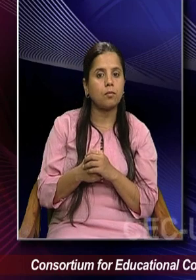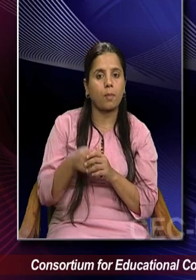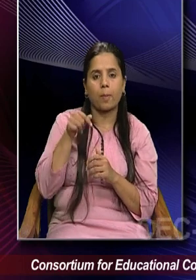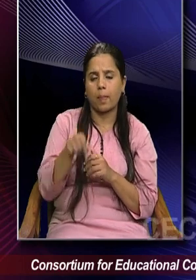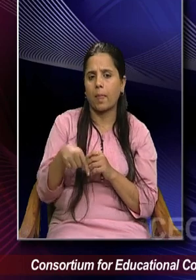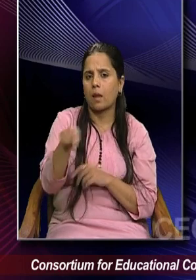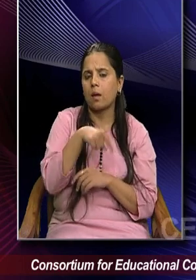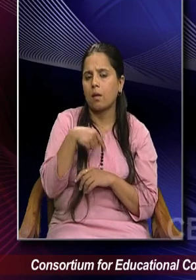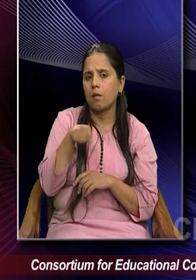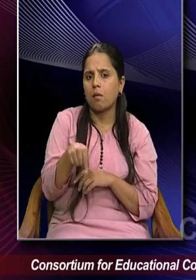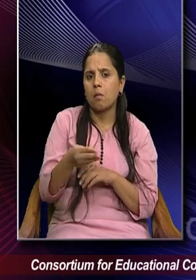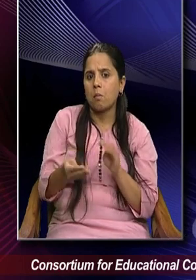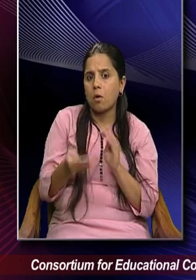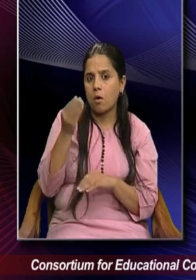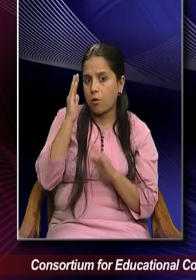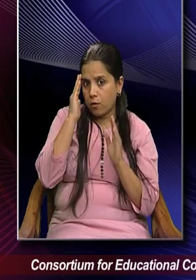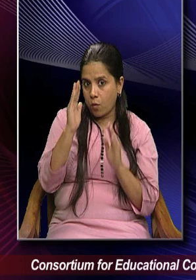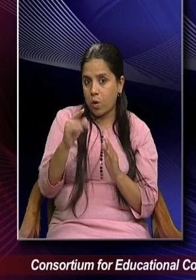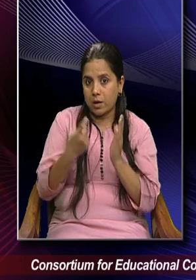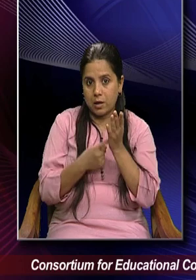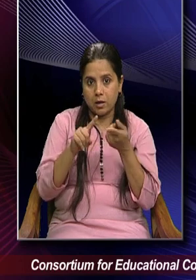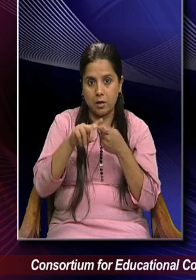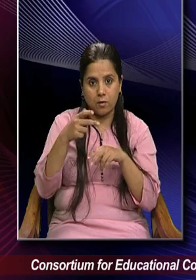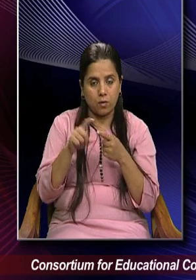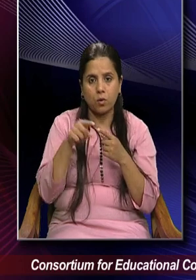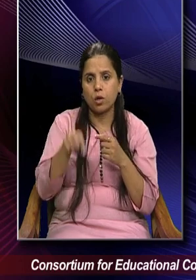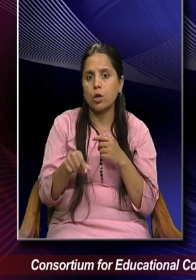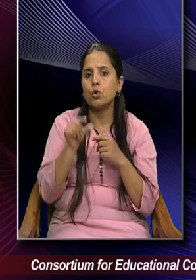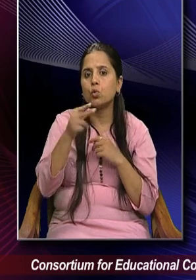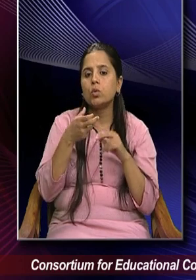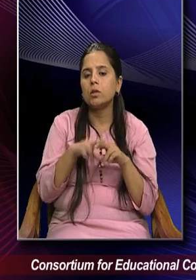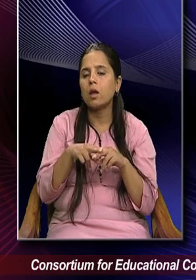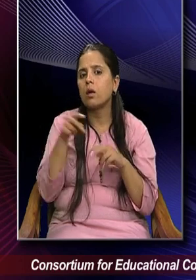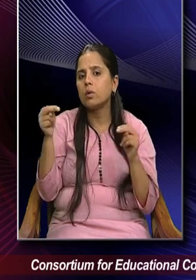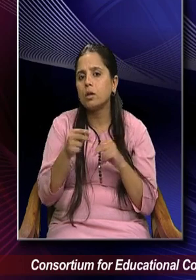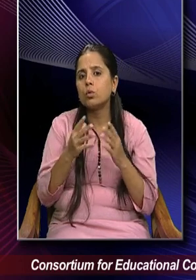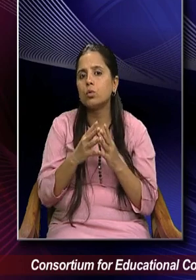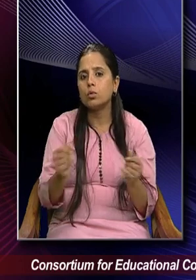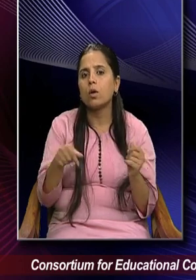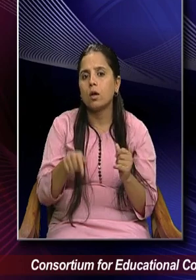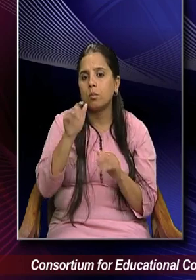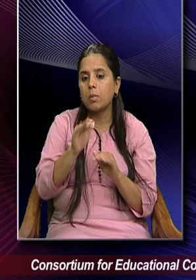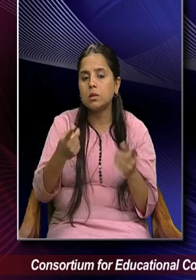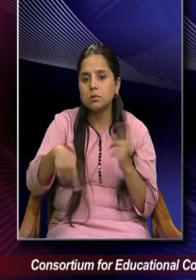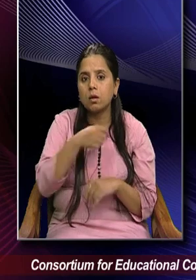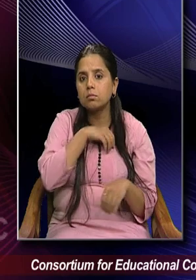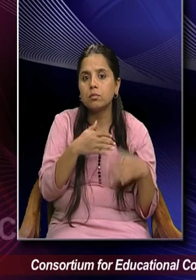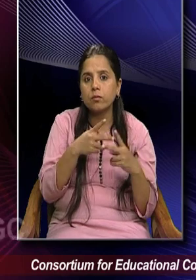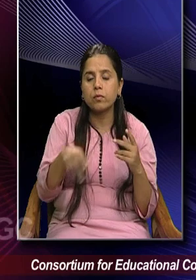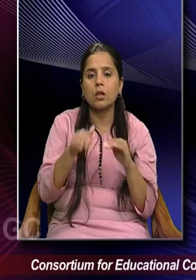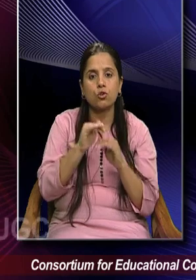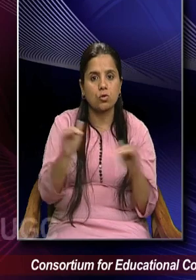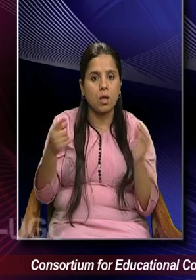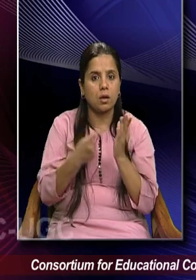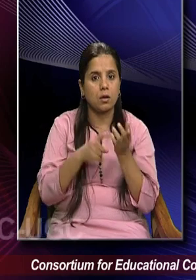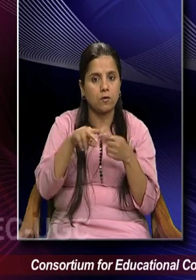while not exclusively focused on refugees, UNICEF addresses the needs of vulnerable children, including child refugees